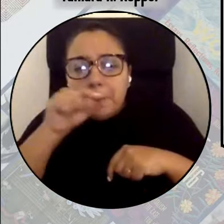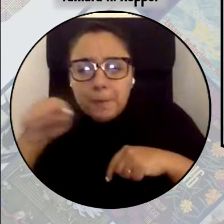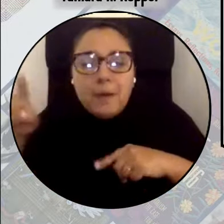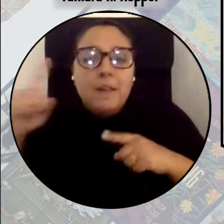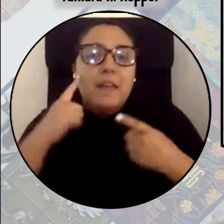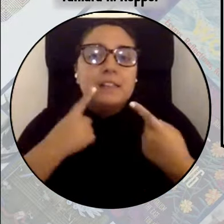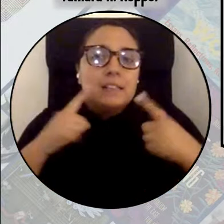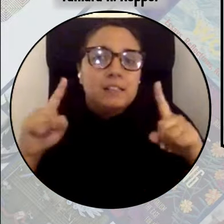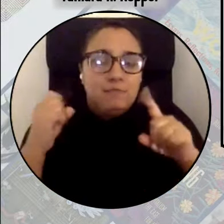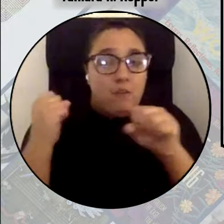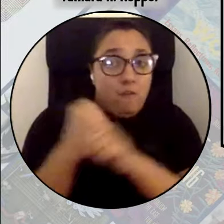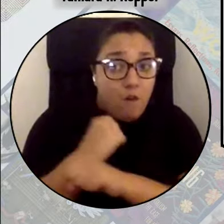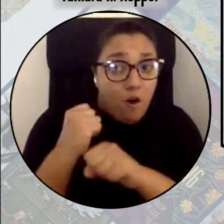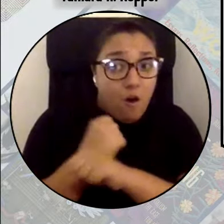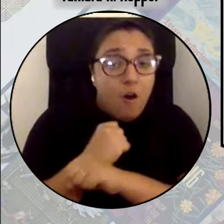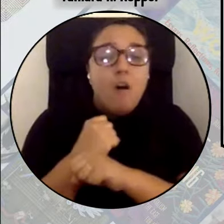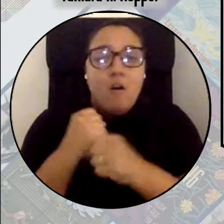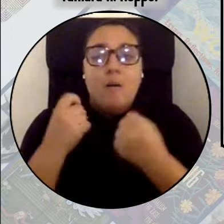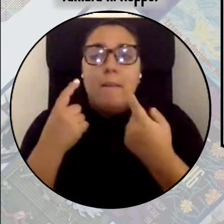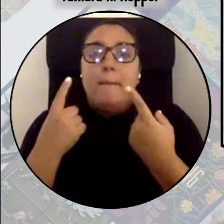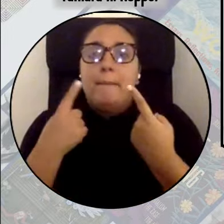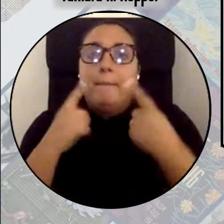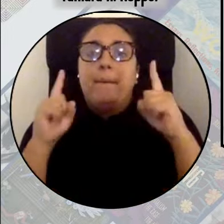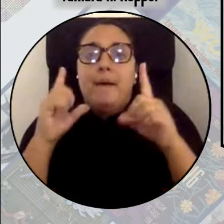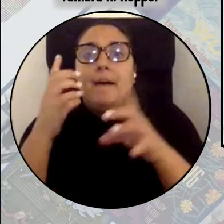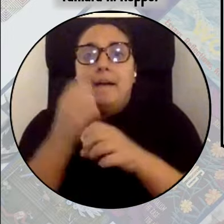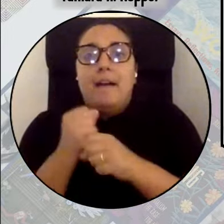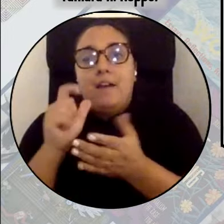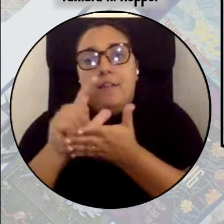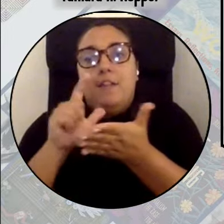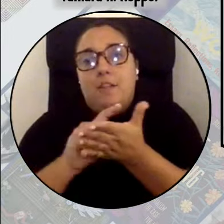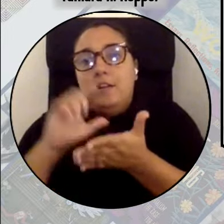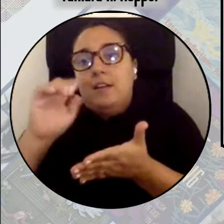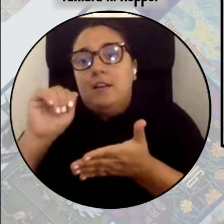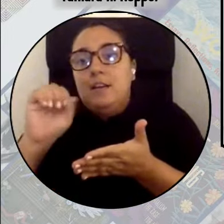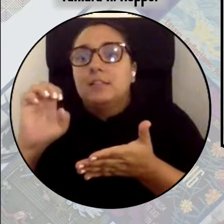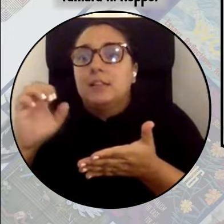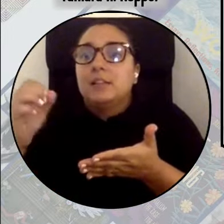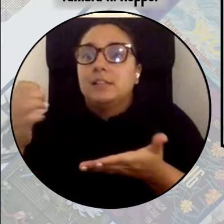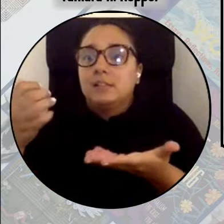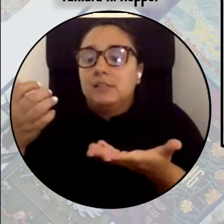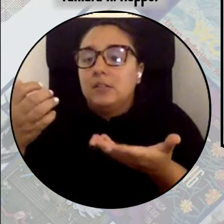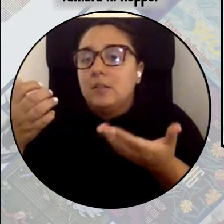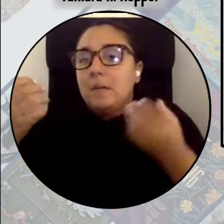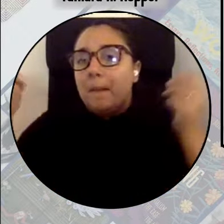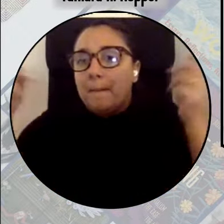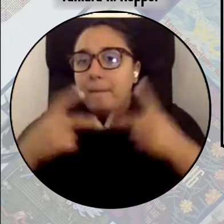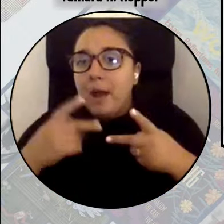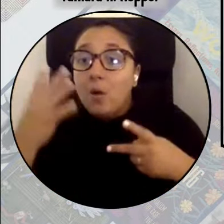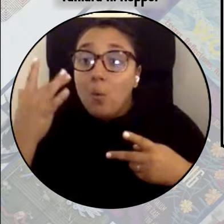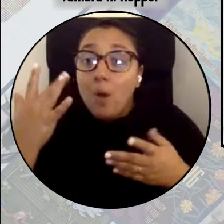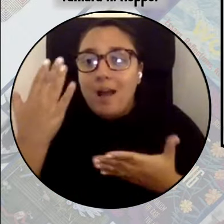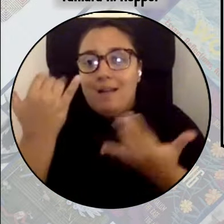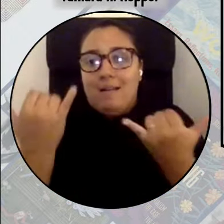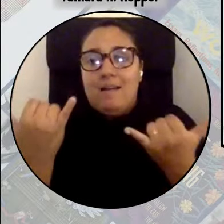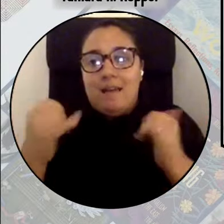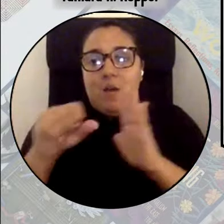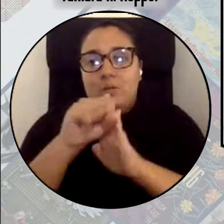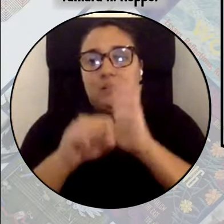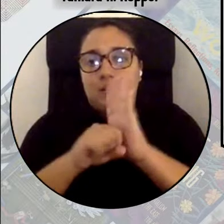have gotten their legal cases in the criminal punishment system reworked, especially as some of these states are passing different